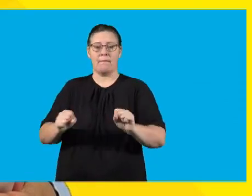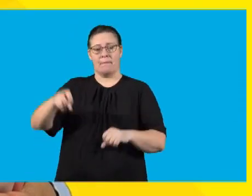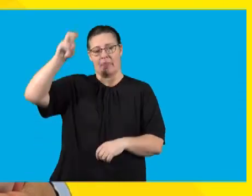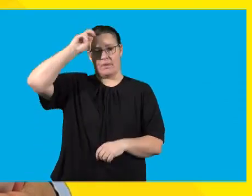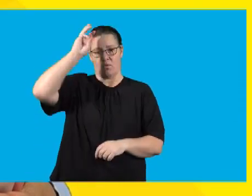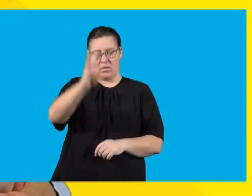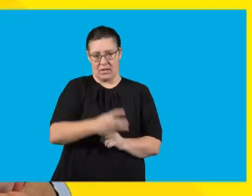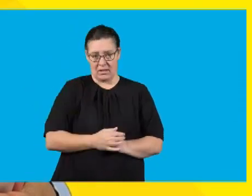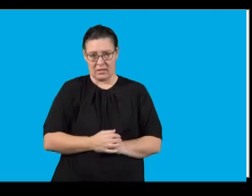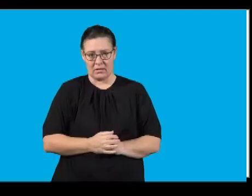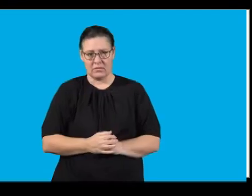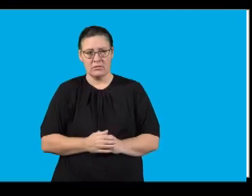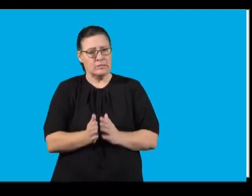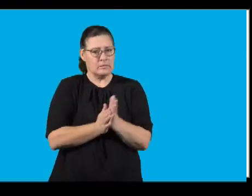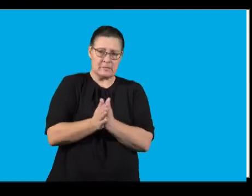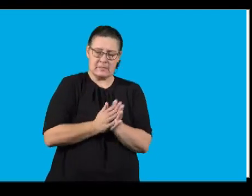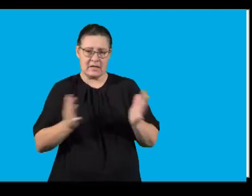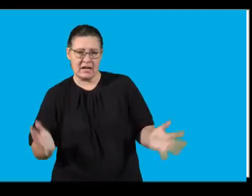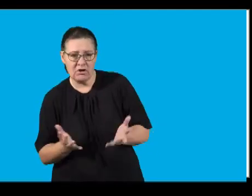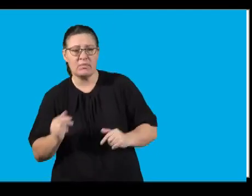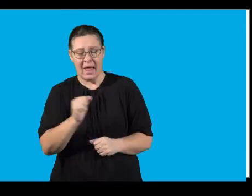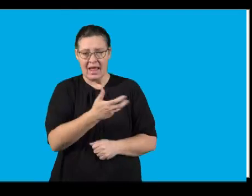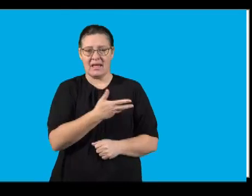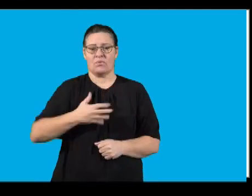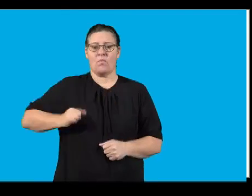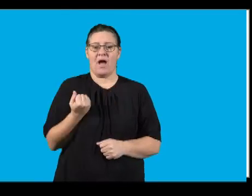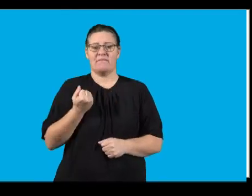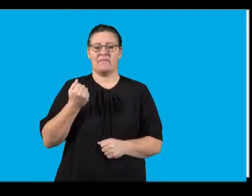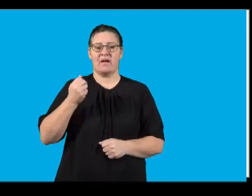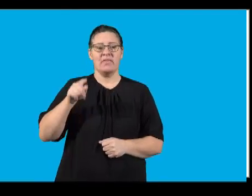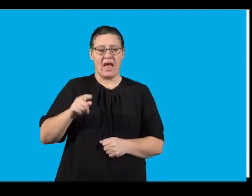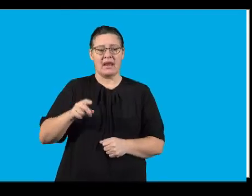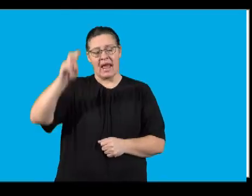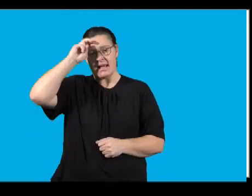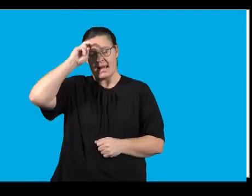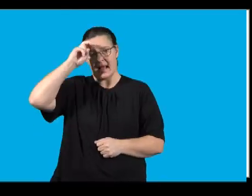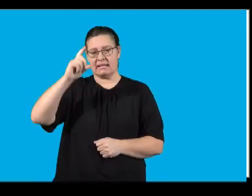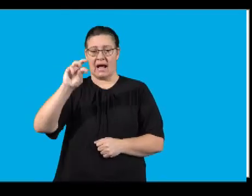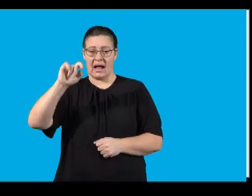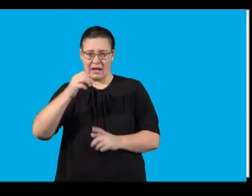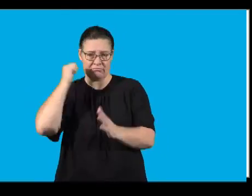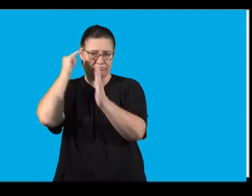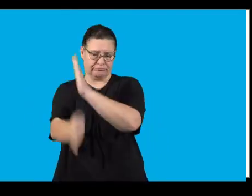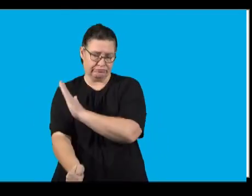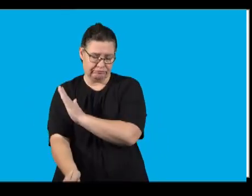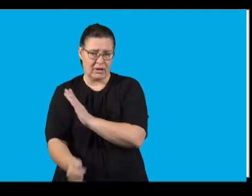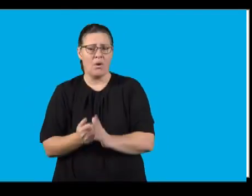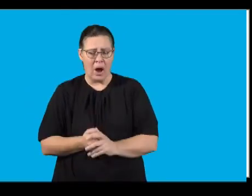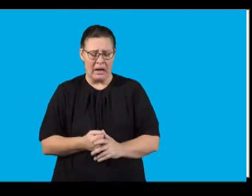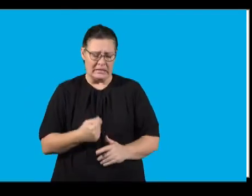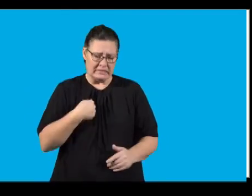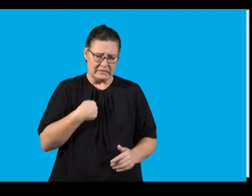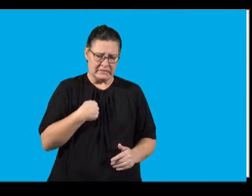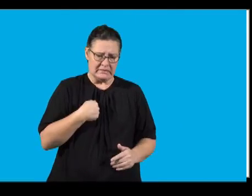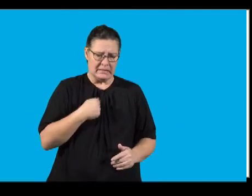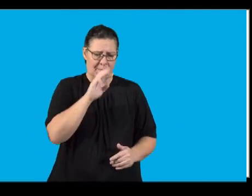will inherit the throne. Encouraged by his ambitious wife, Lady Macbeth, he murders King Duncan and takes the throne.